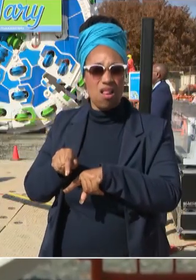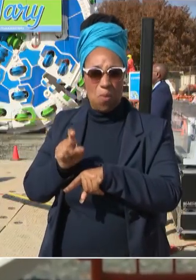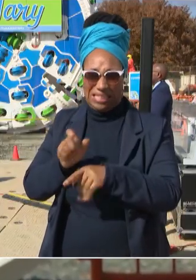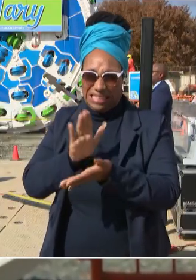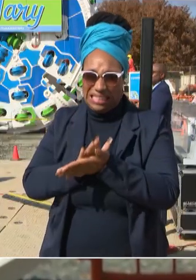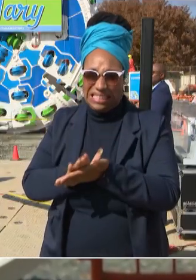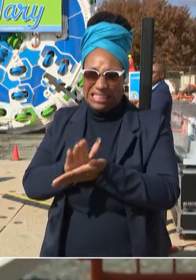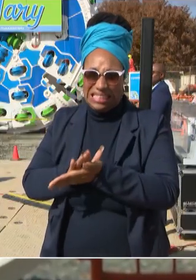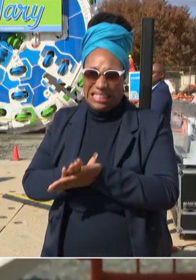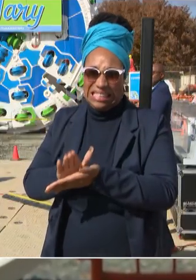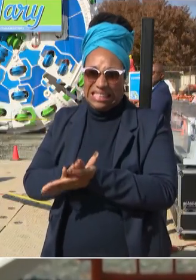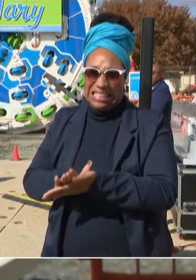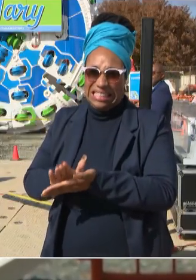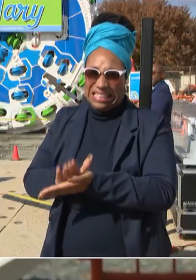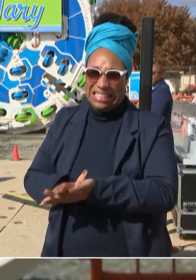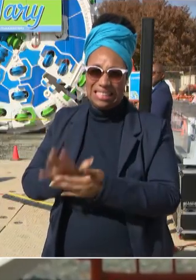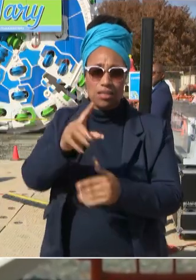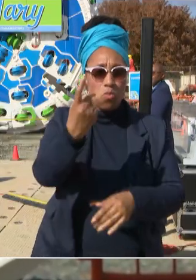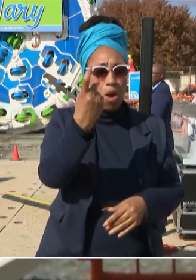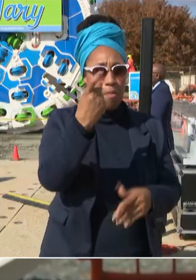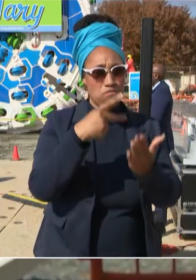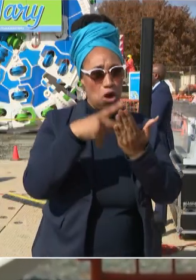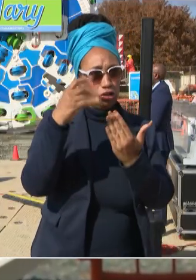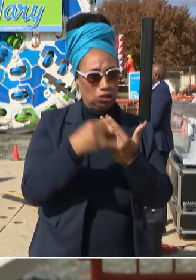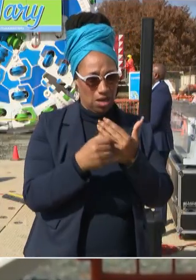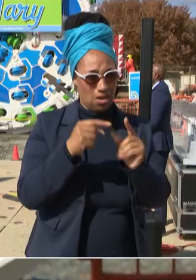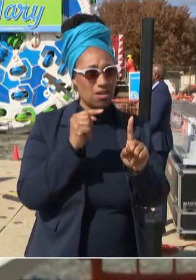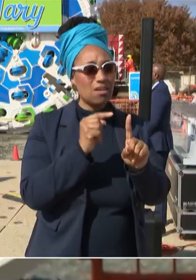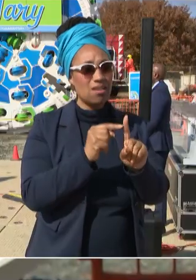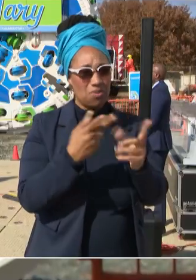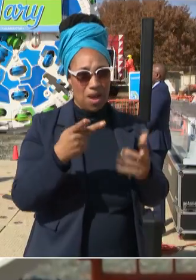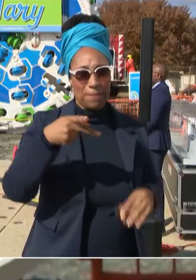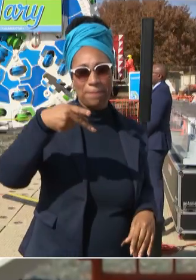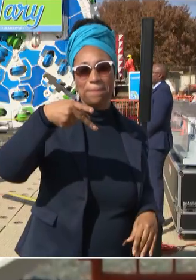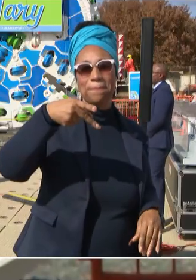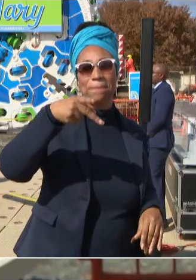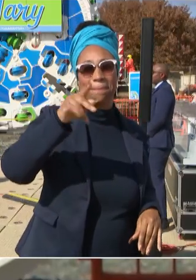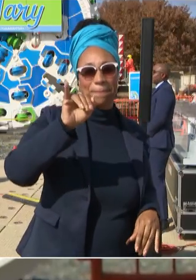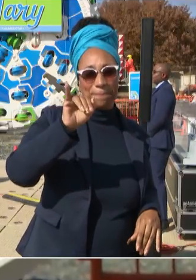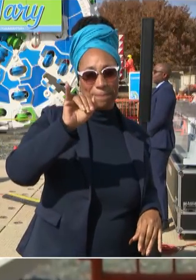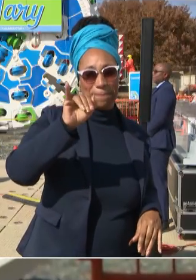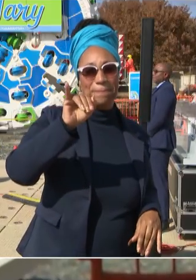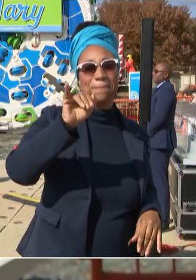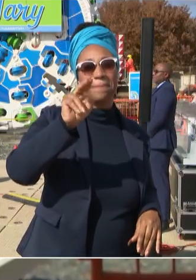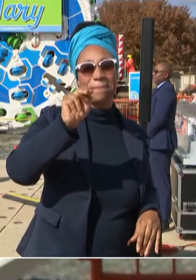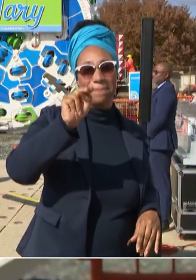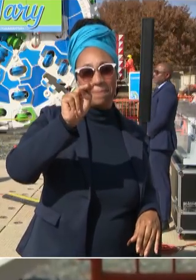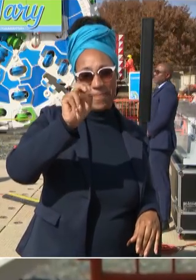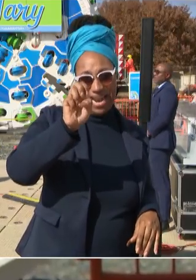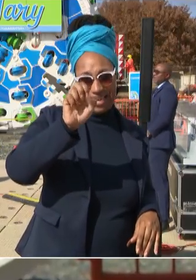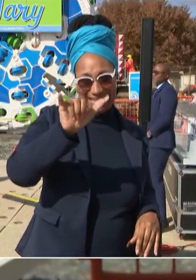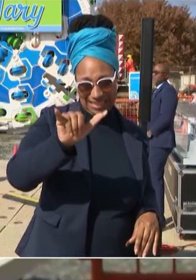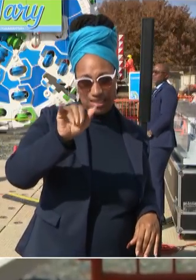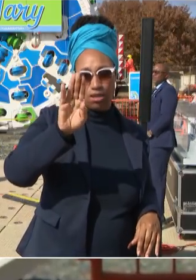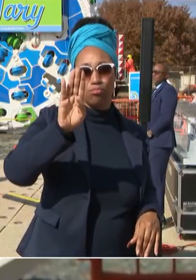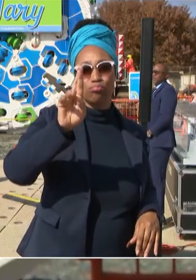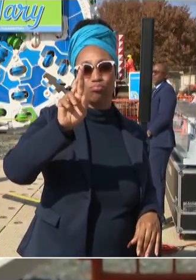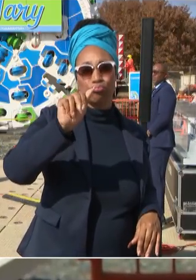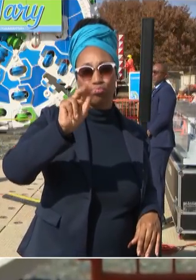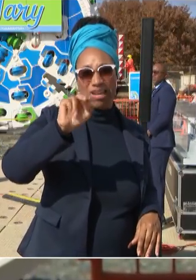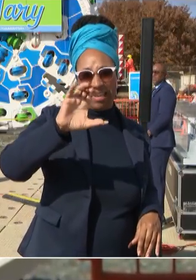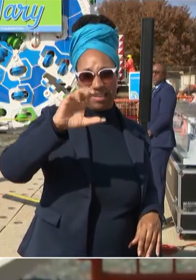90%. So I remind people frequently that DC hasn't always been thought of as a waterfront